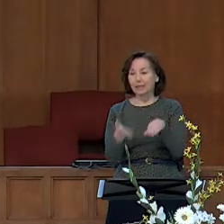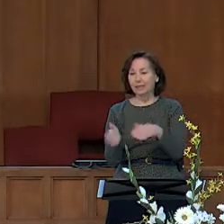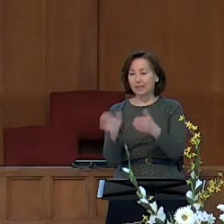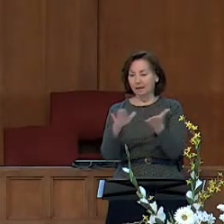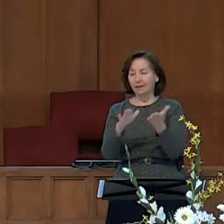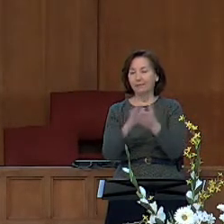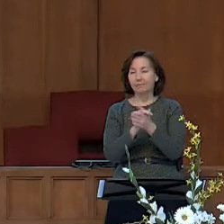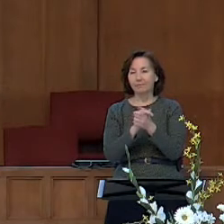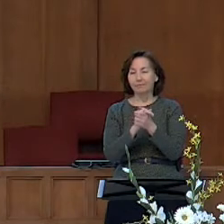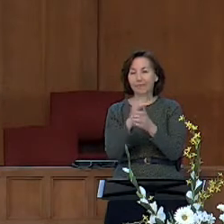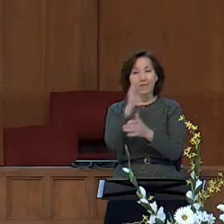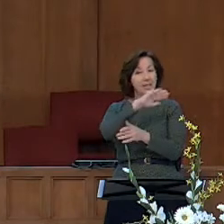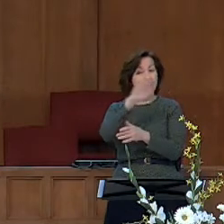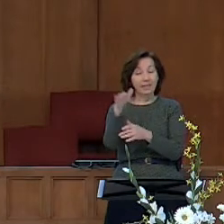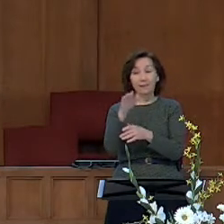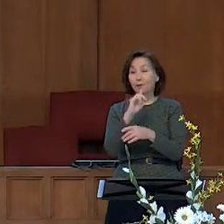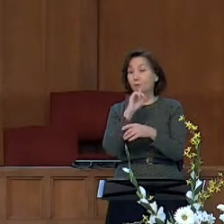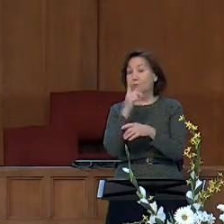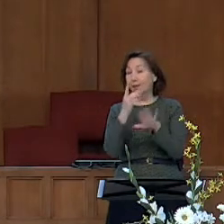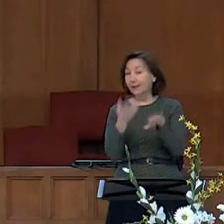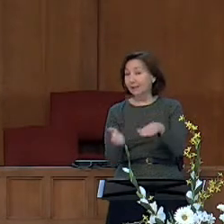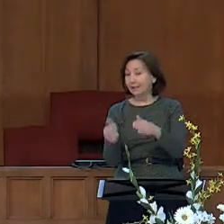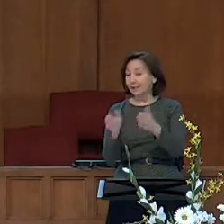that. Never really die.